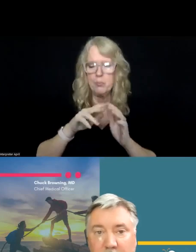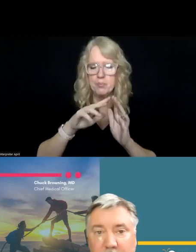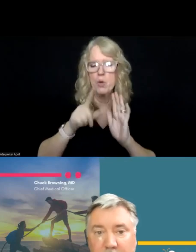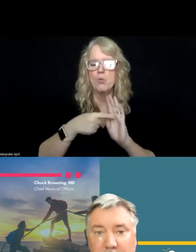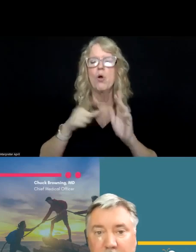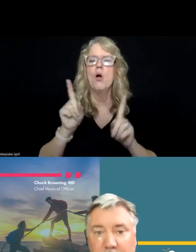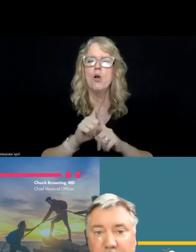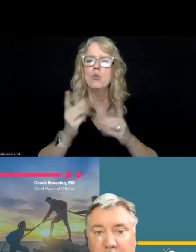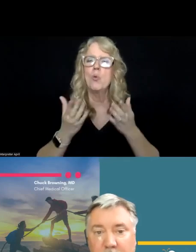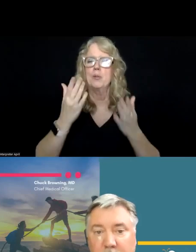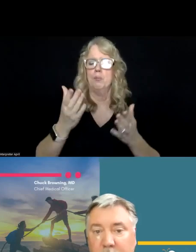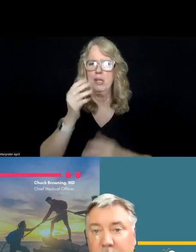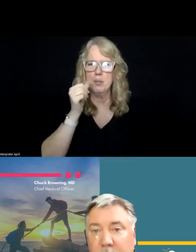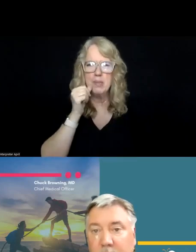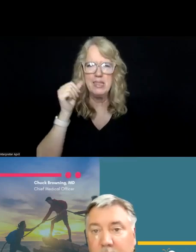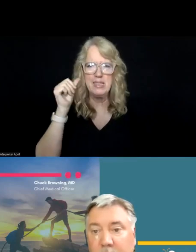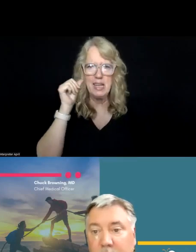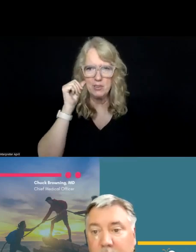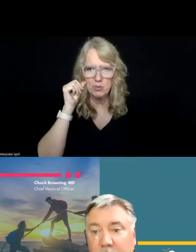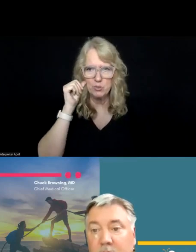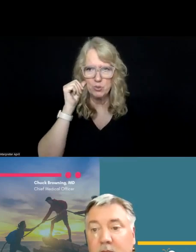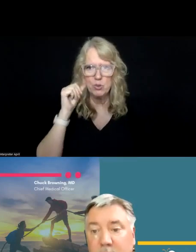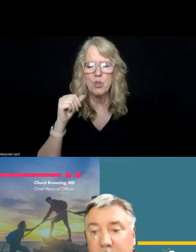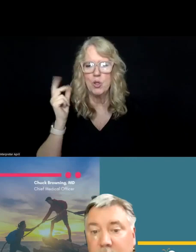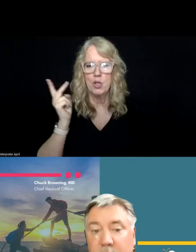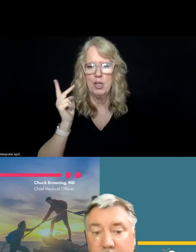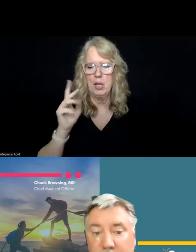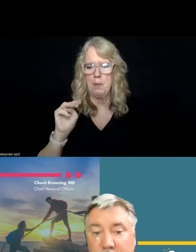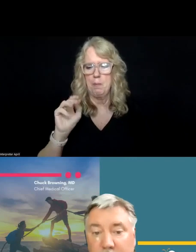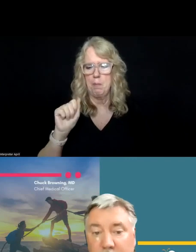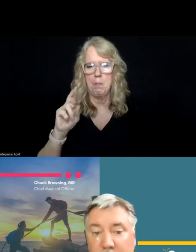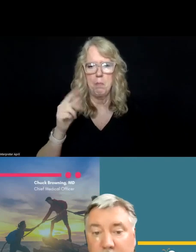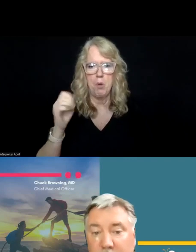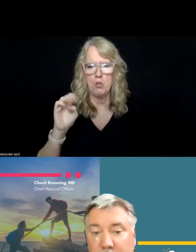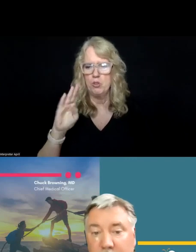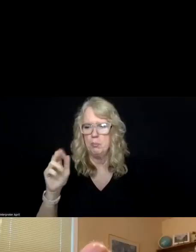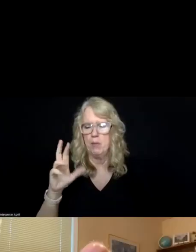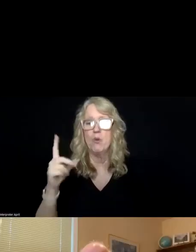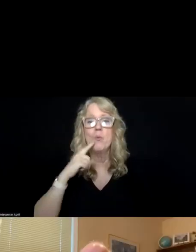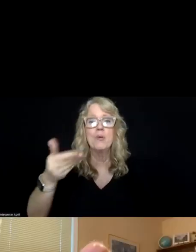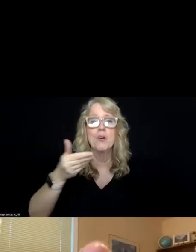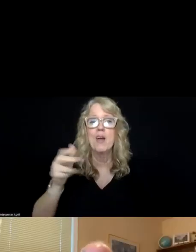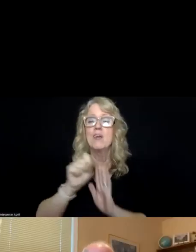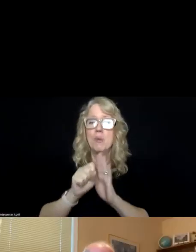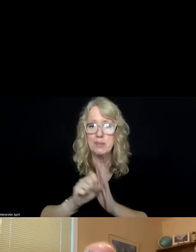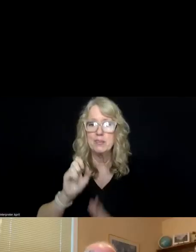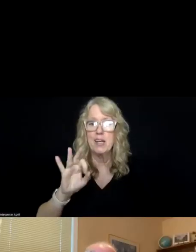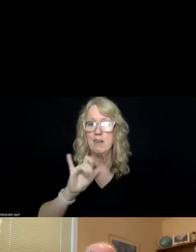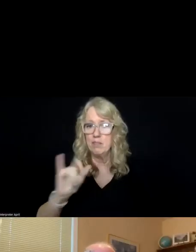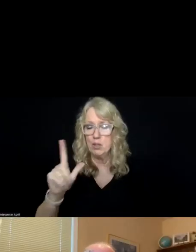bring up that yesterday, Margie Balfour and I were very fortunate. We were invited by the state of Illinois to